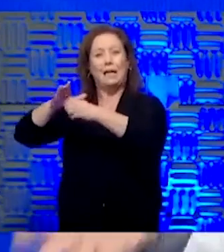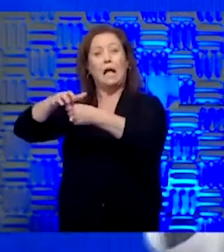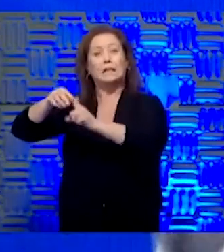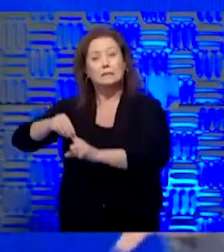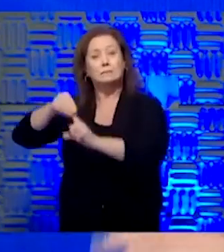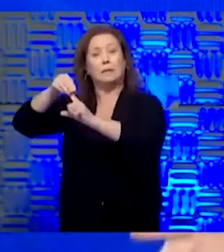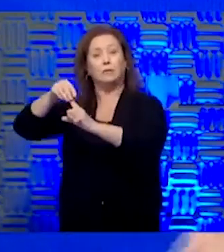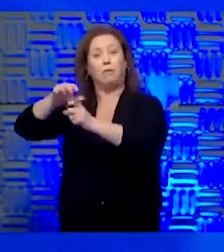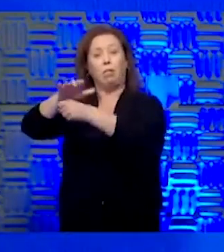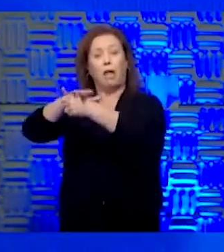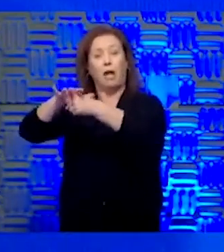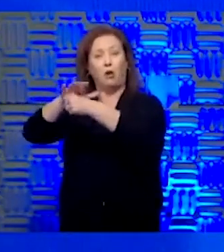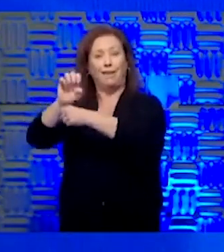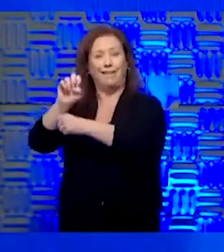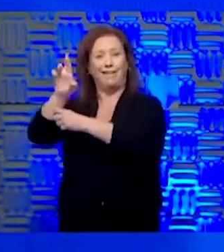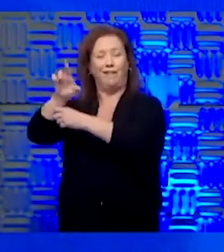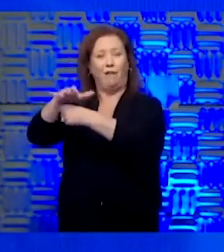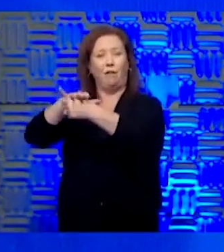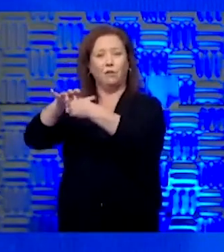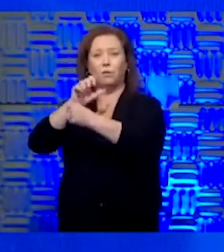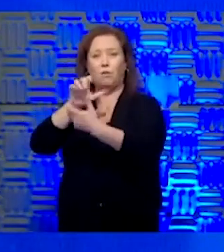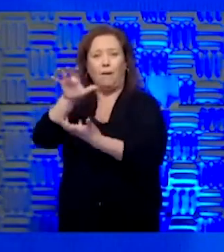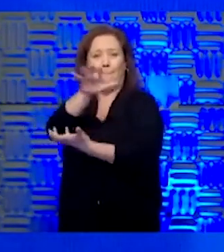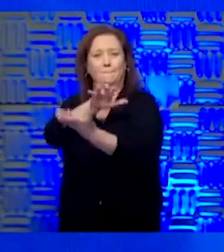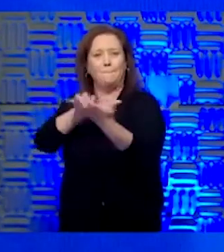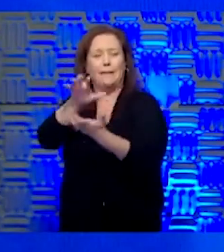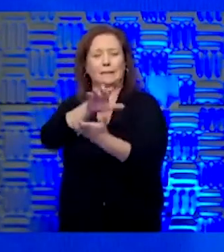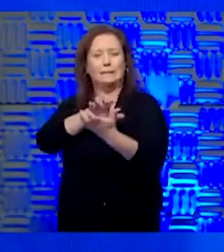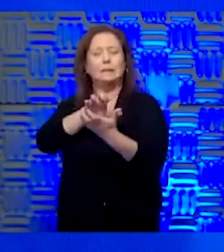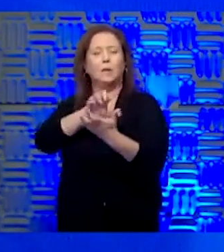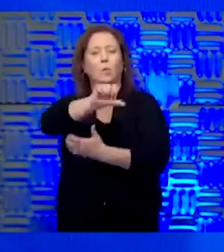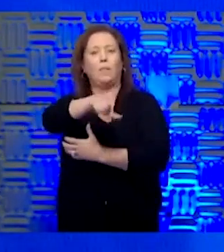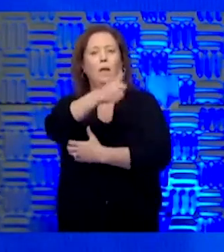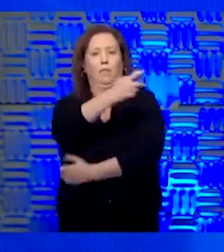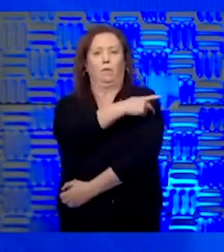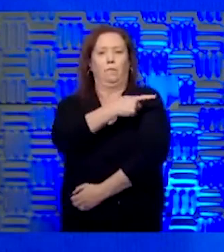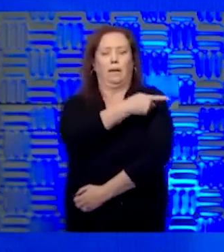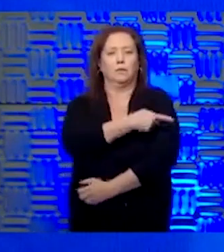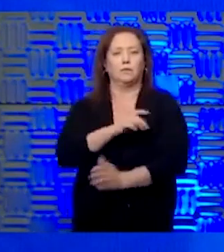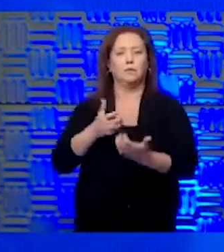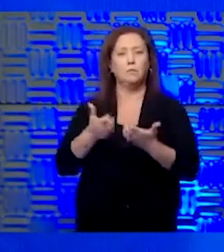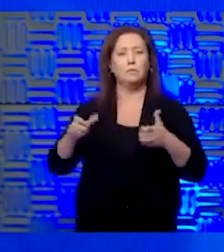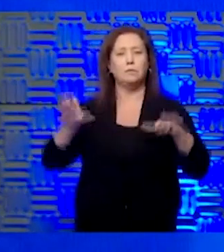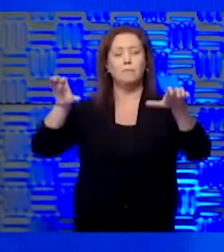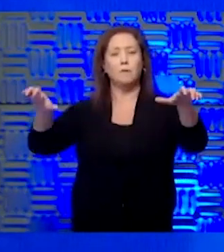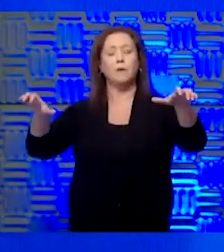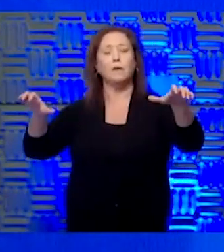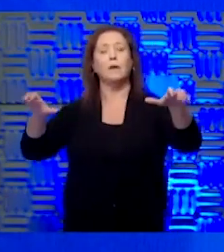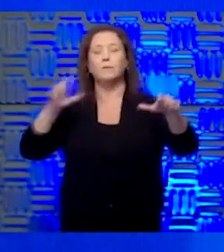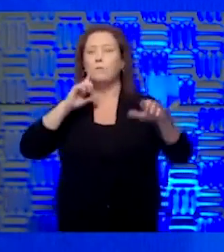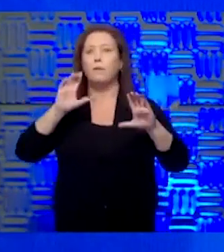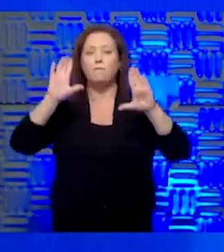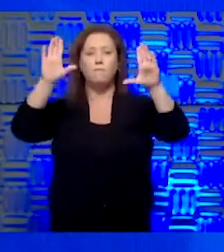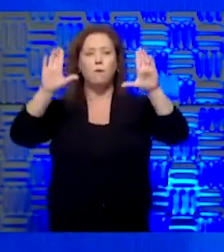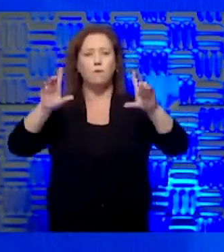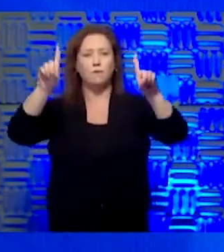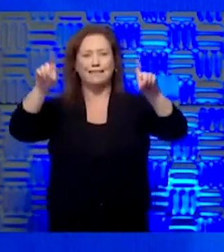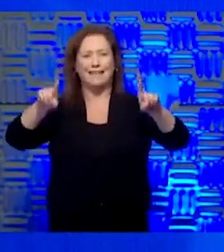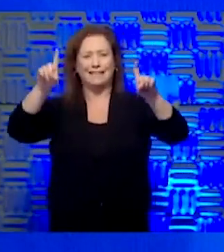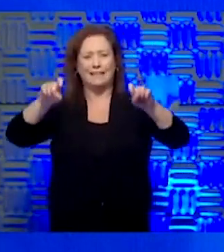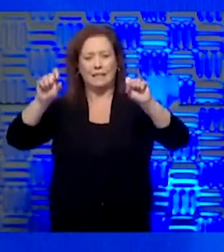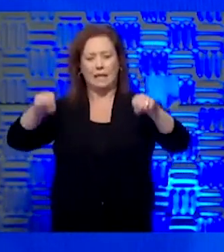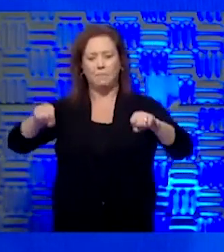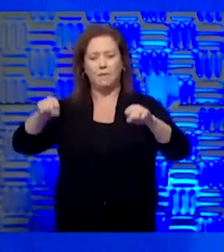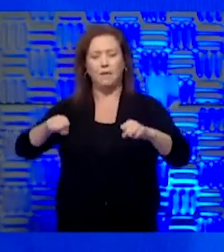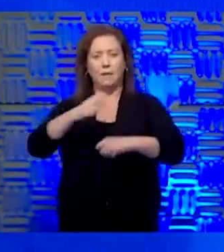COVID-19 patients in the ER so they're not mixed with everybody else. And now that we have really good testing capabilities in the hospital, we can test a broad